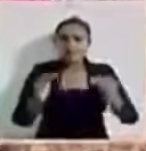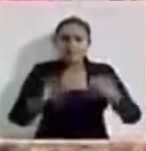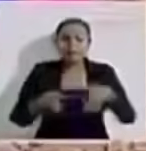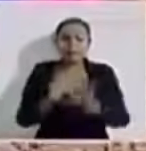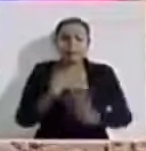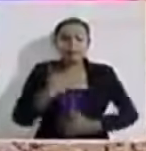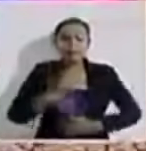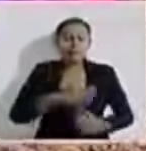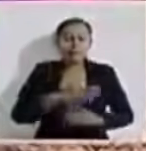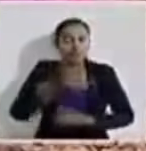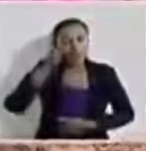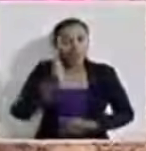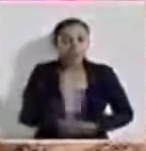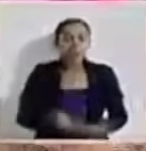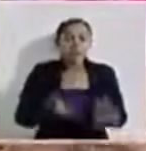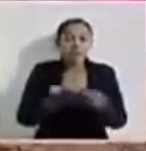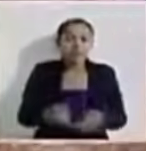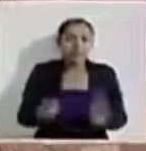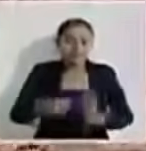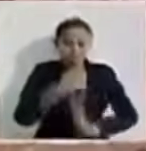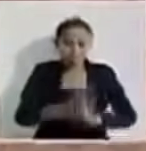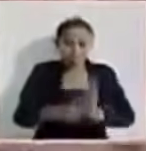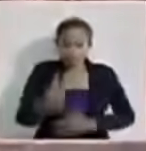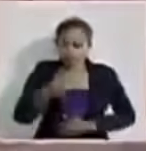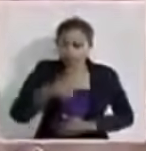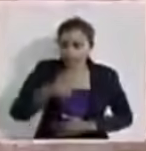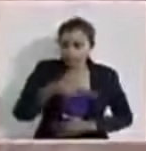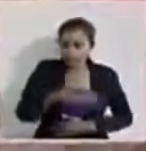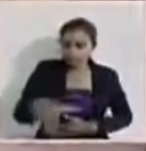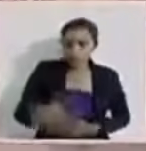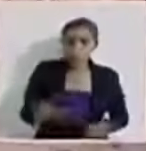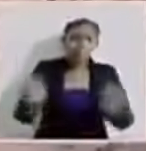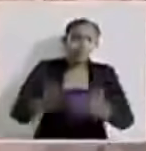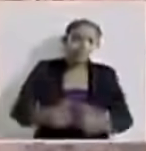such as the water bodies are destroyed.